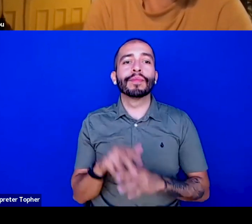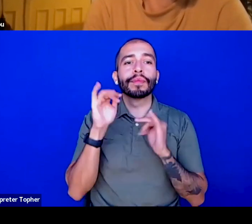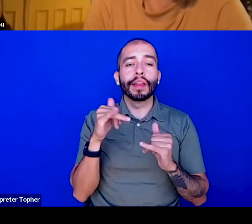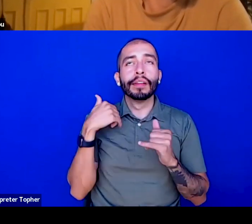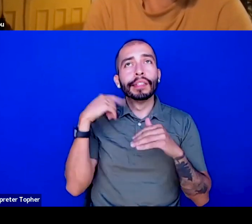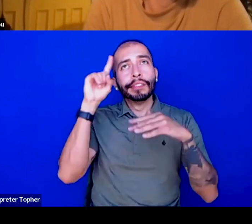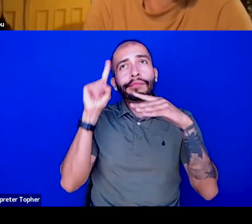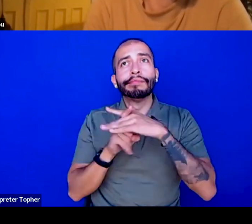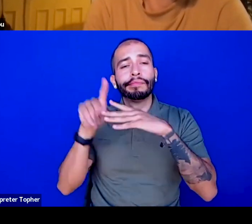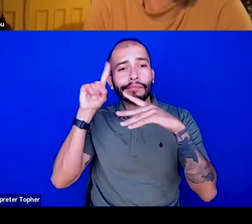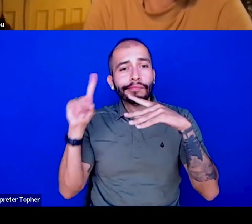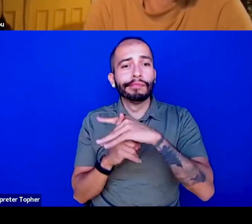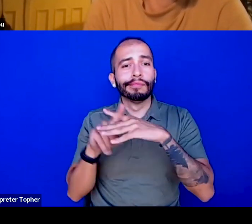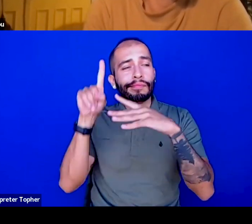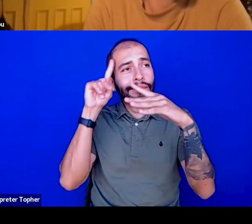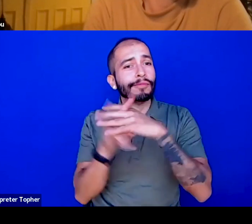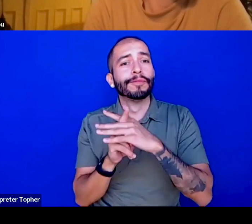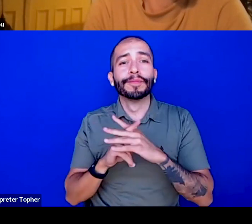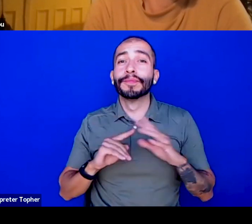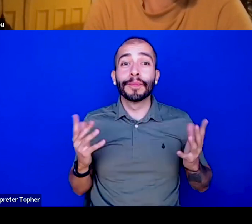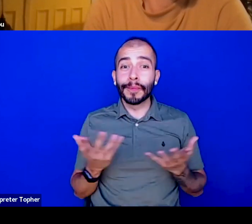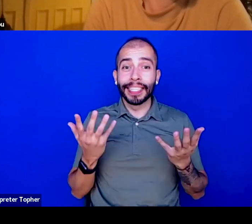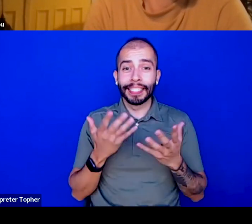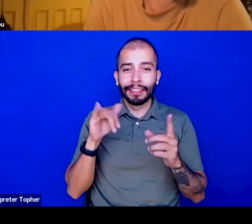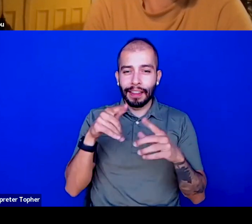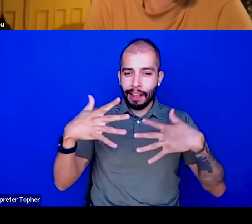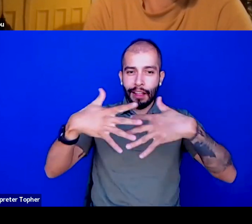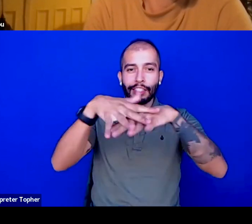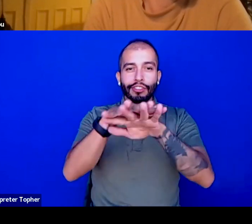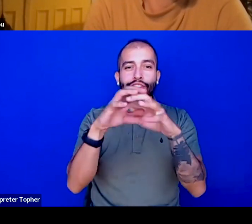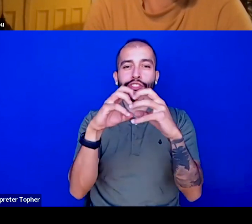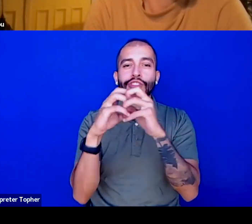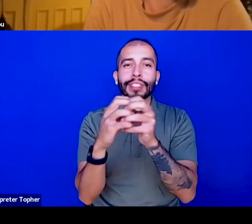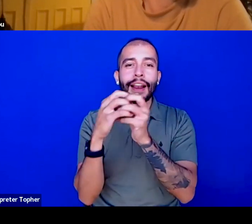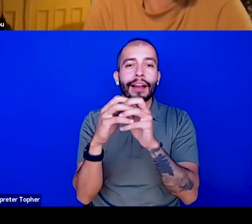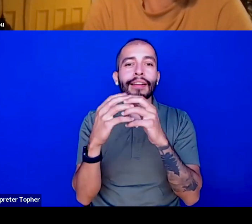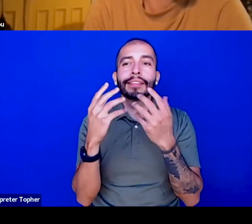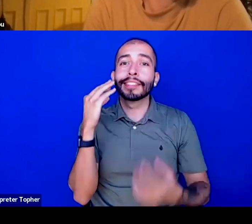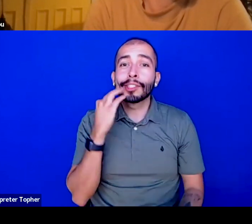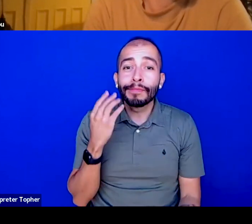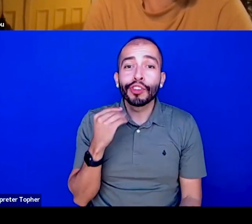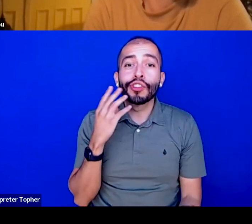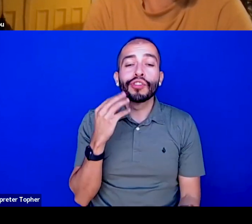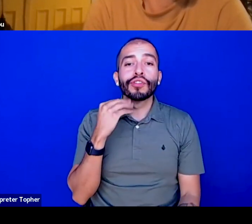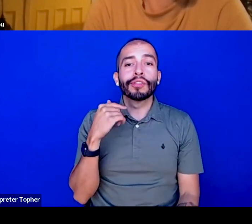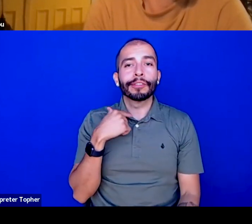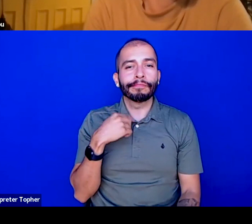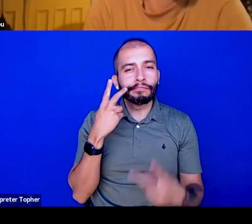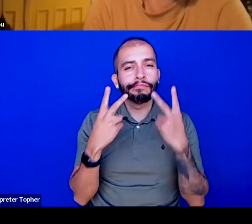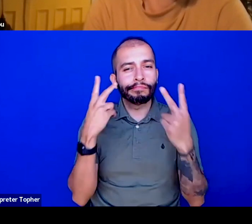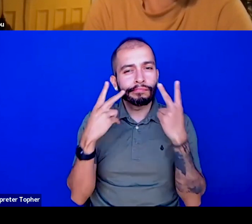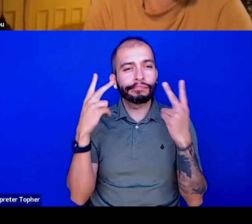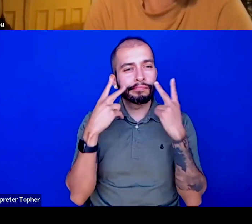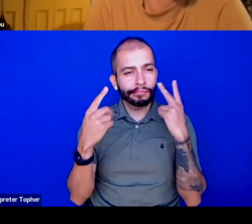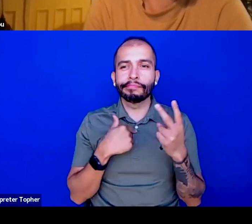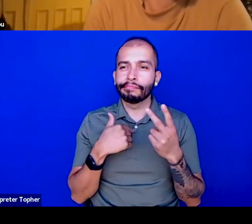this intersection of this experience that I find myself often having to hold space for other people